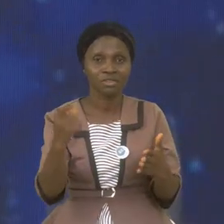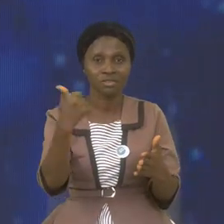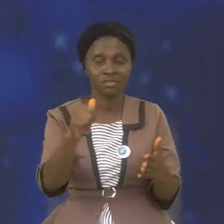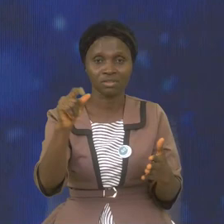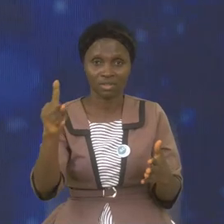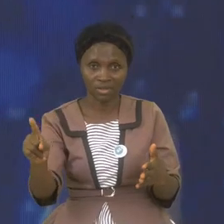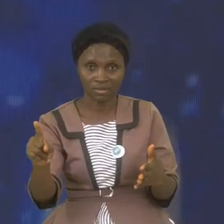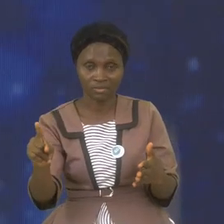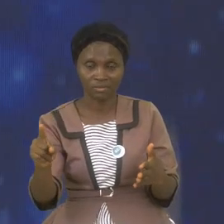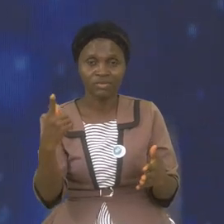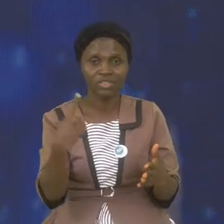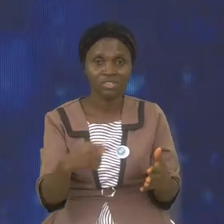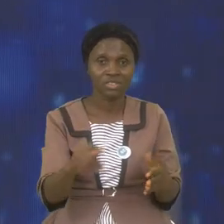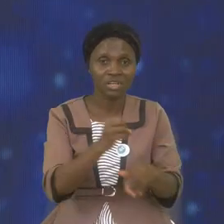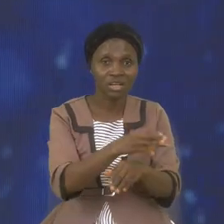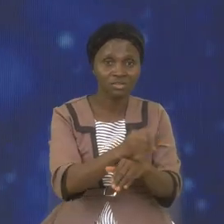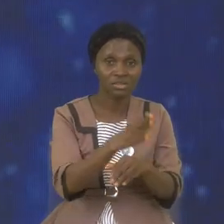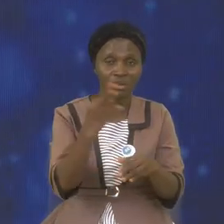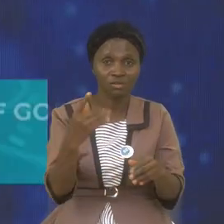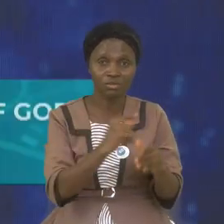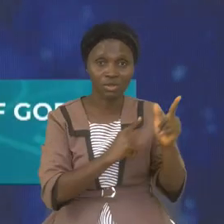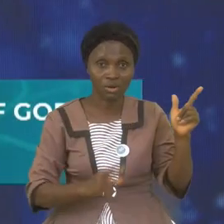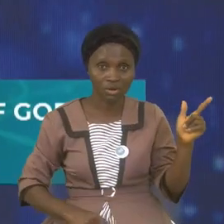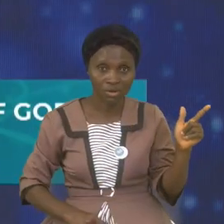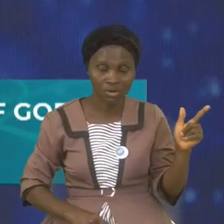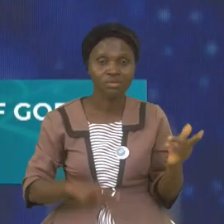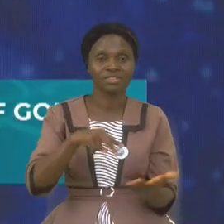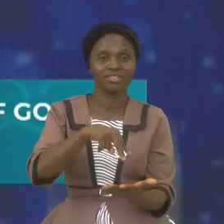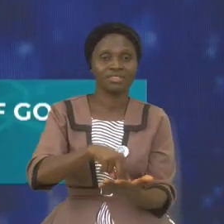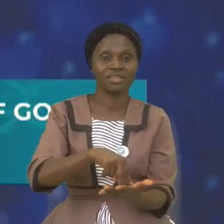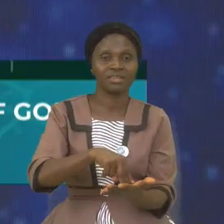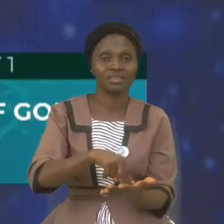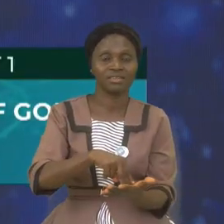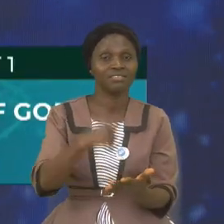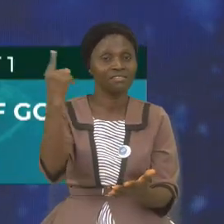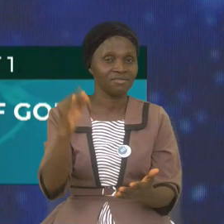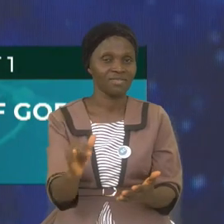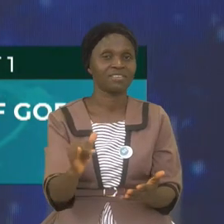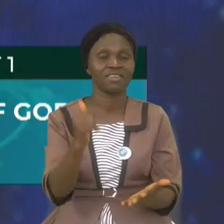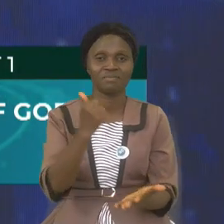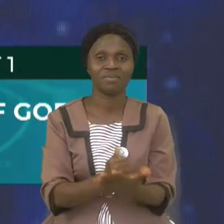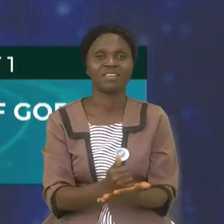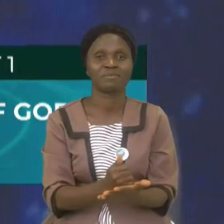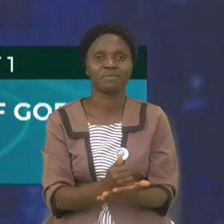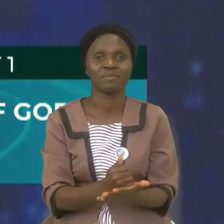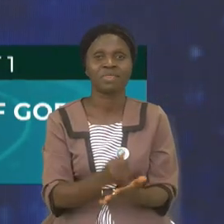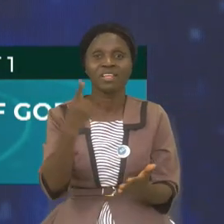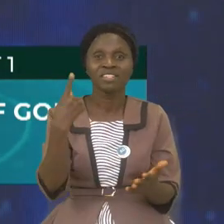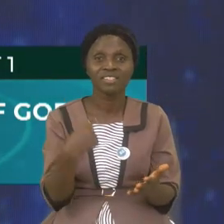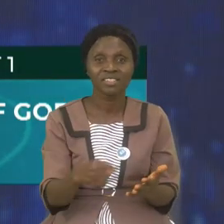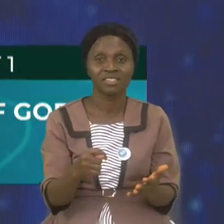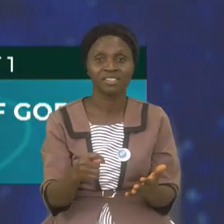11, the counsel of the Lord standeth forever. the thoughts of